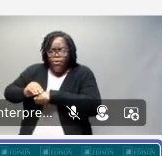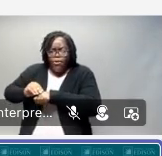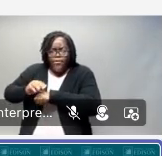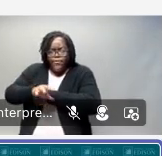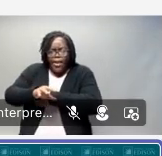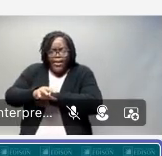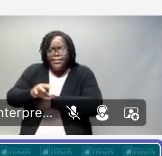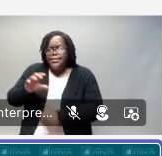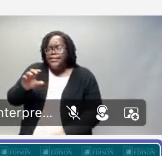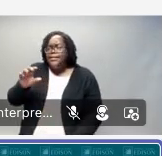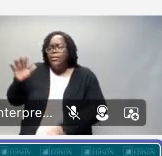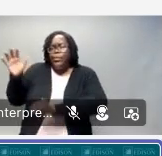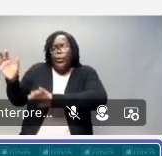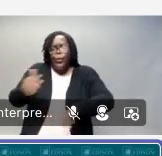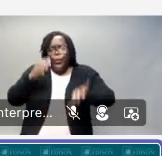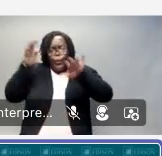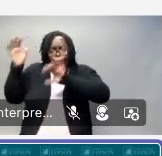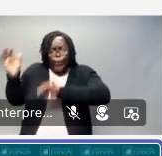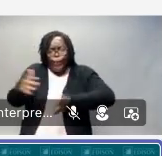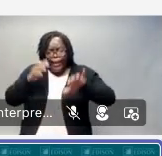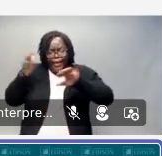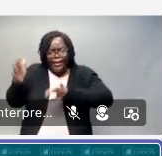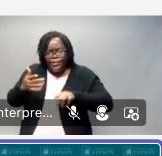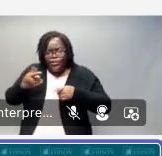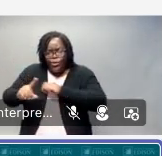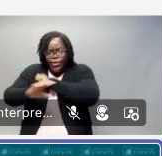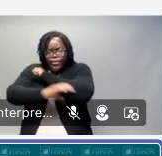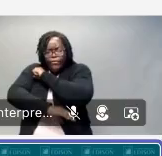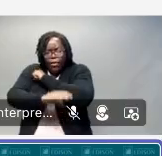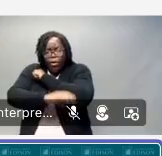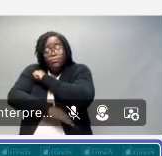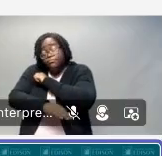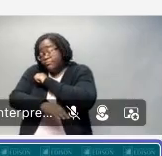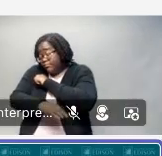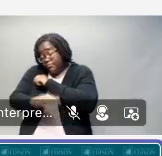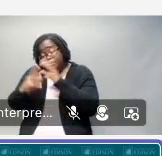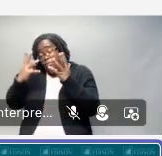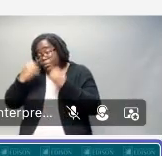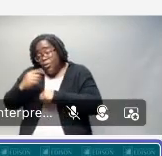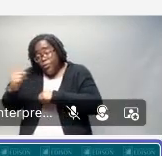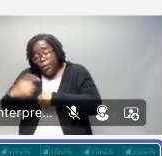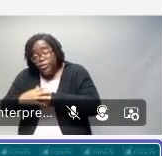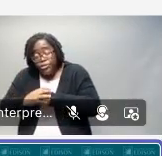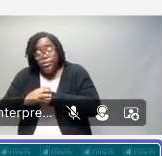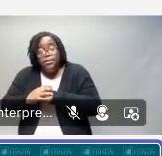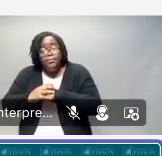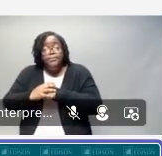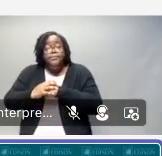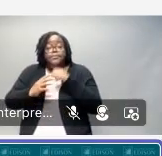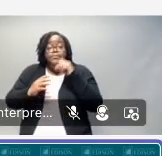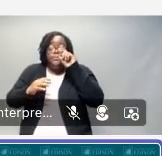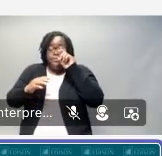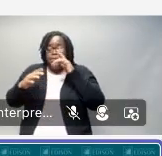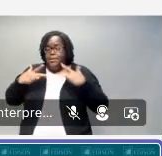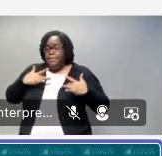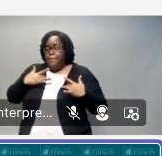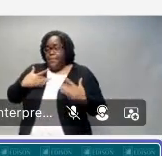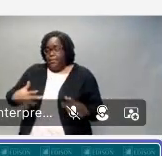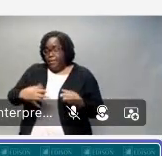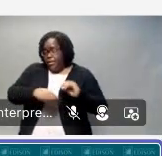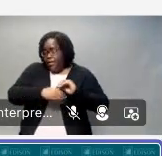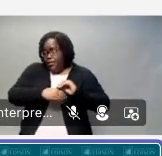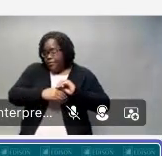Santa Ana wind events in the fall. That's a great question. El Nino events tend to